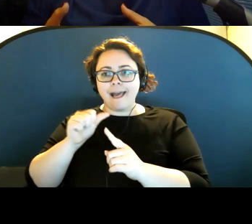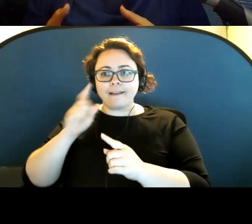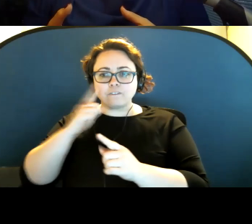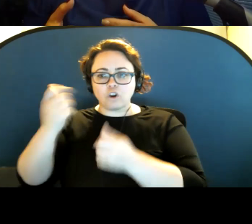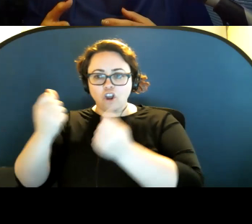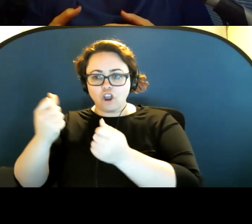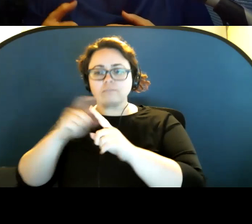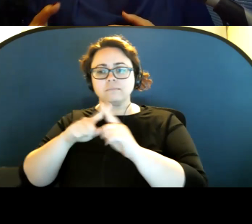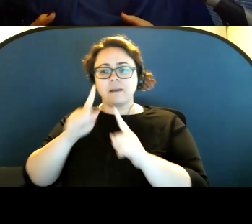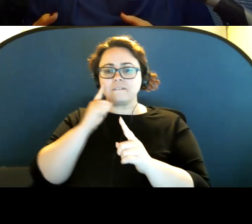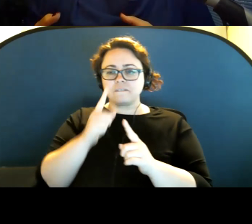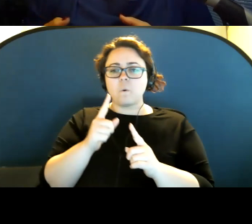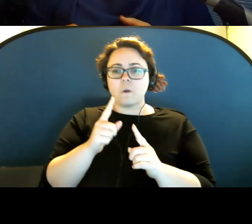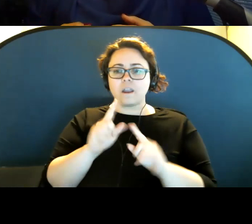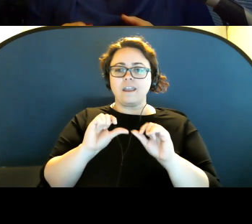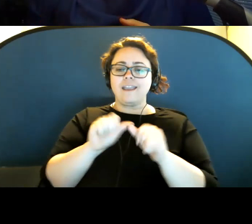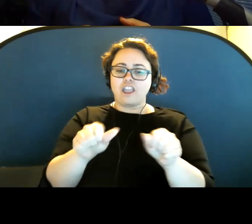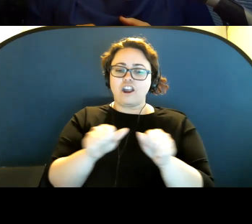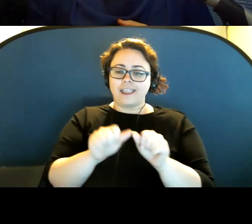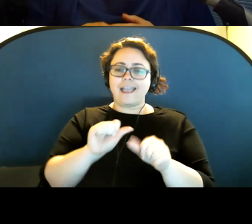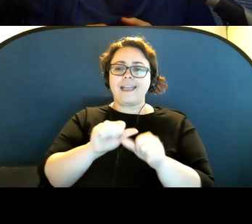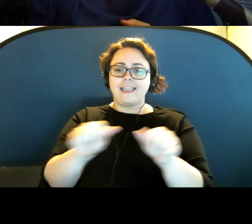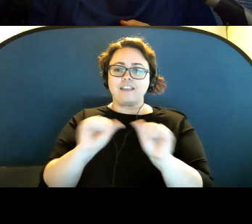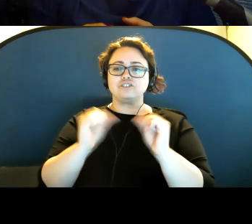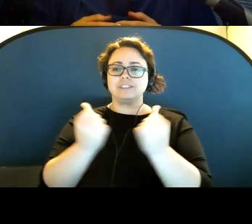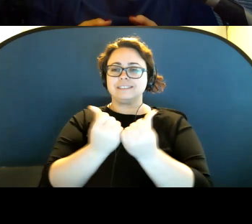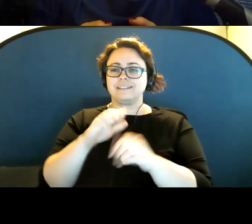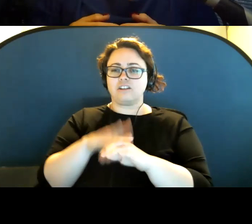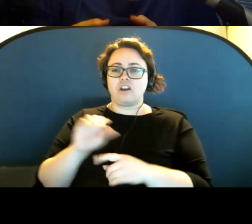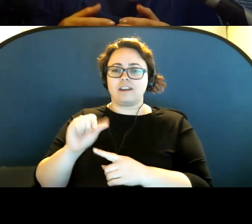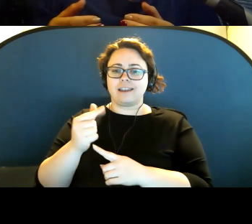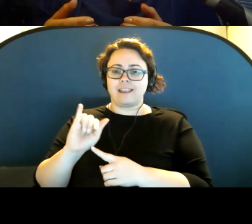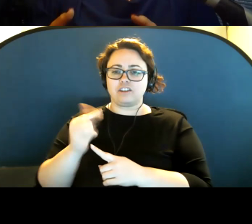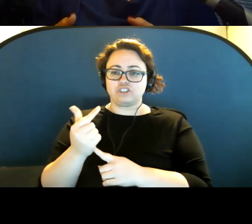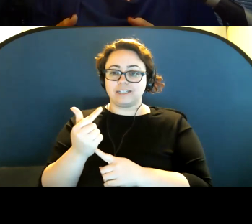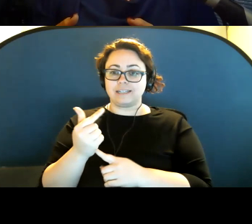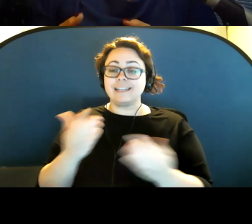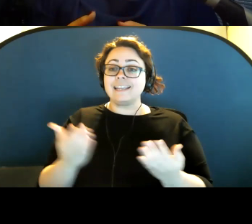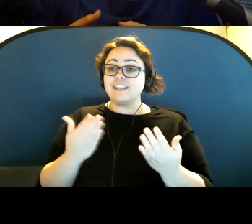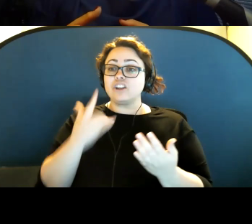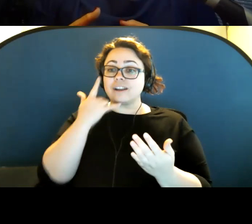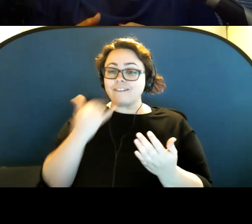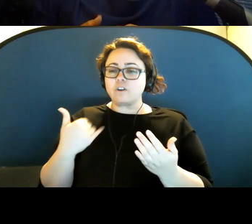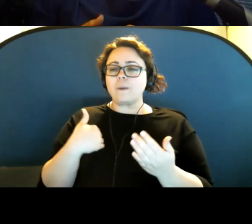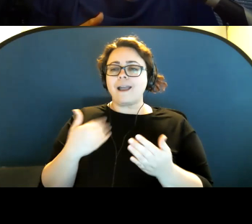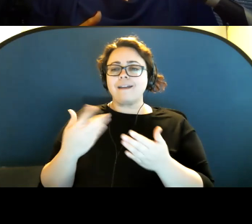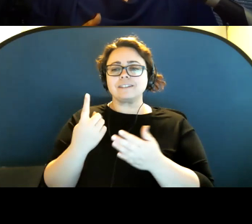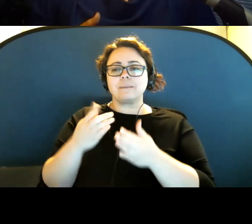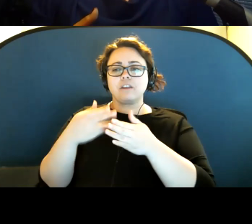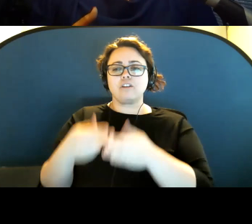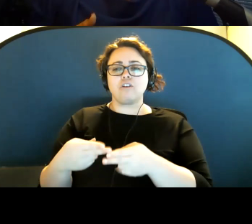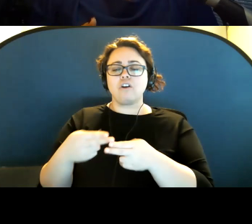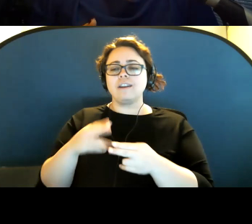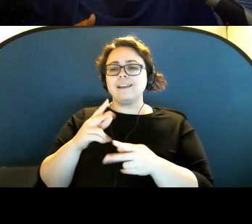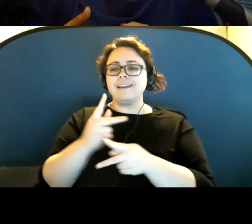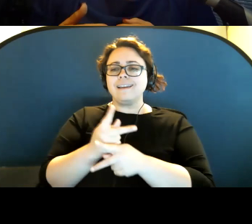older adults and their caregivers. And I'm pleased in California, we have something called caregiver support. And those agencies are designed to